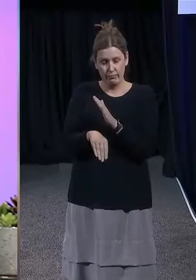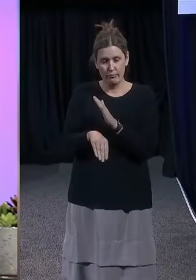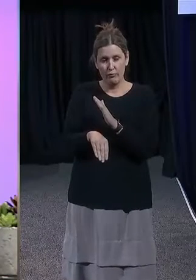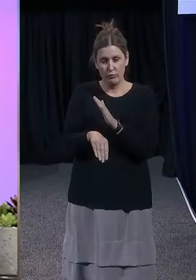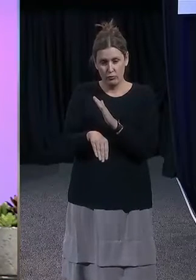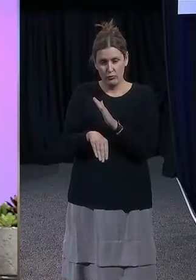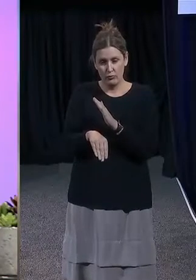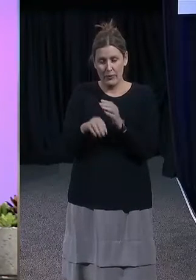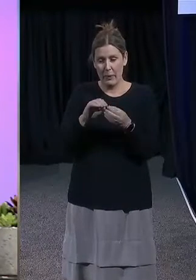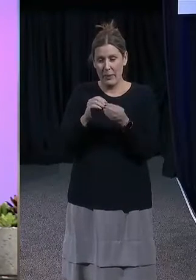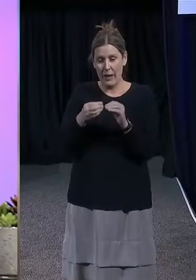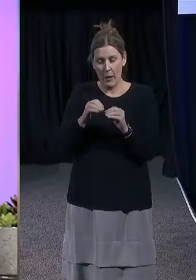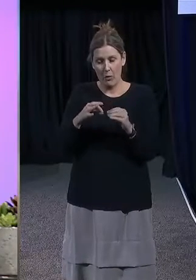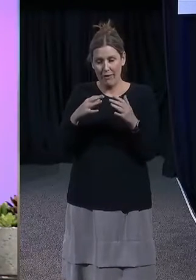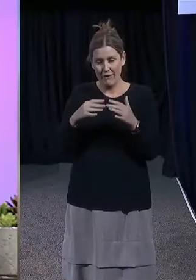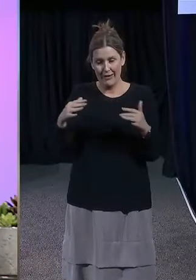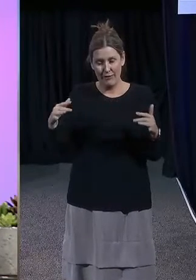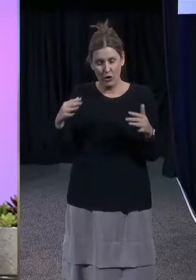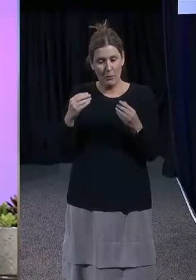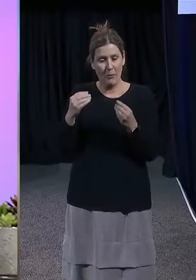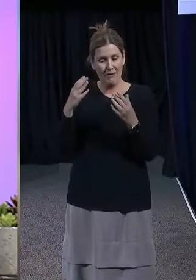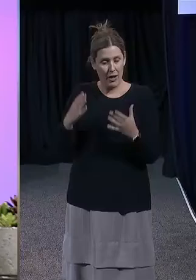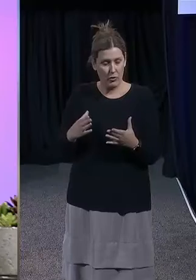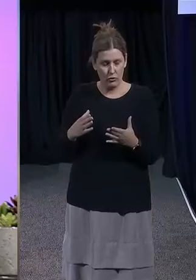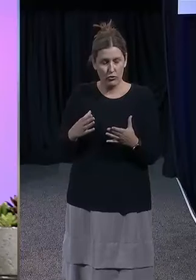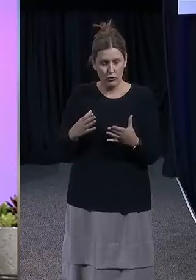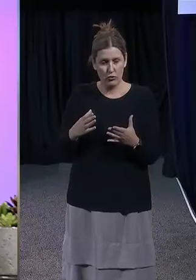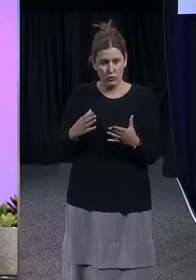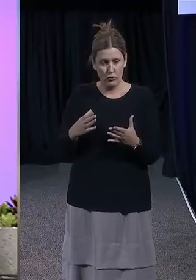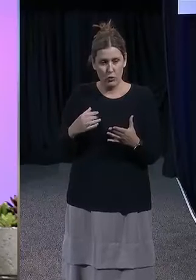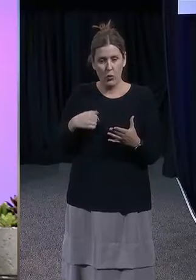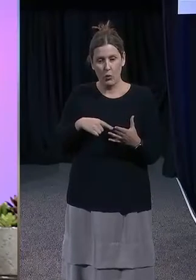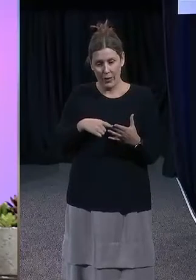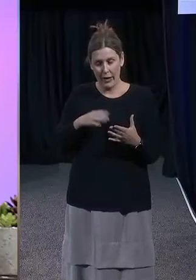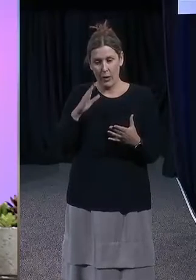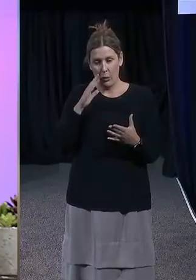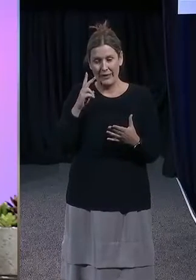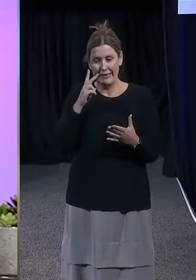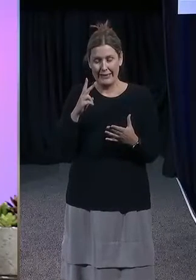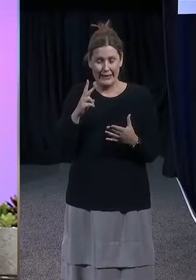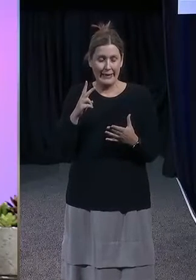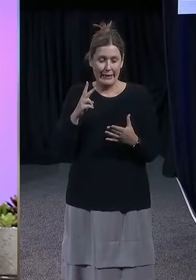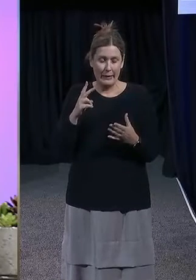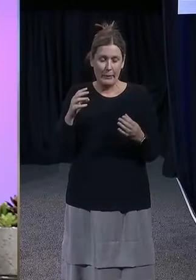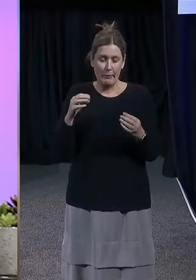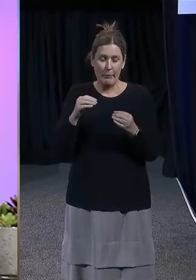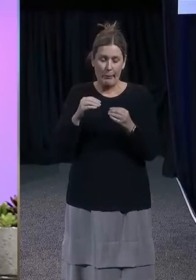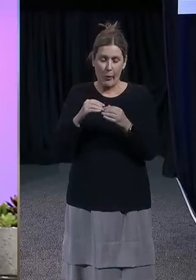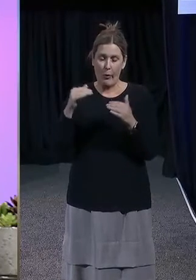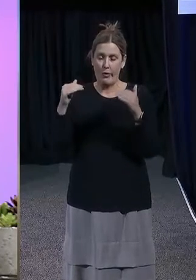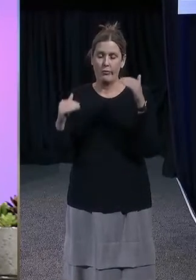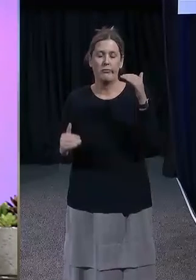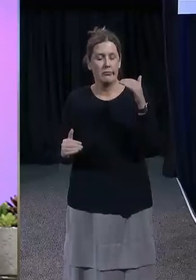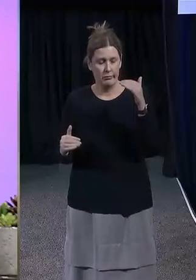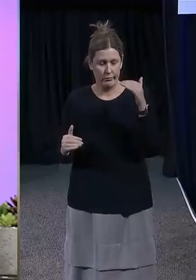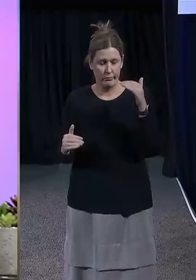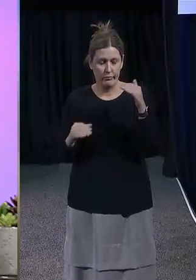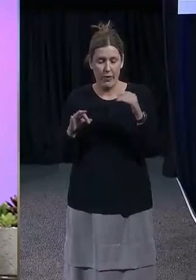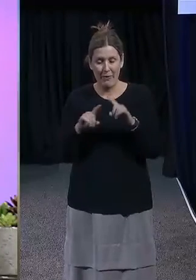in the number of diverse providers, that we will see an even widening of the